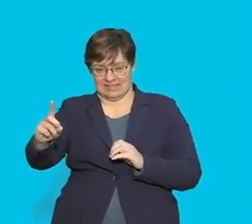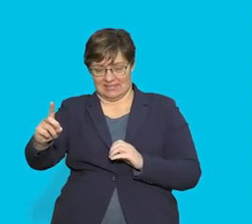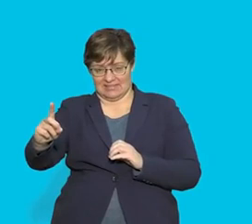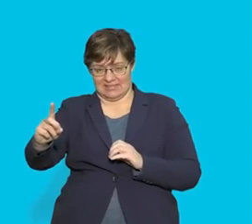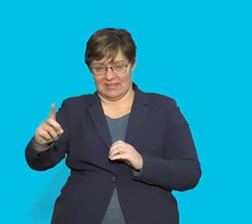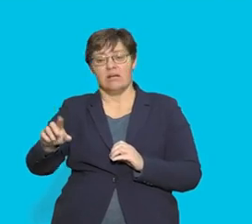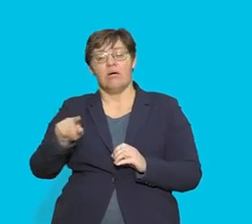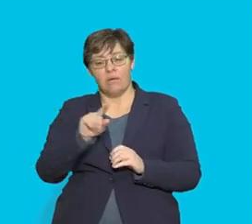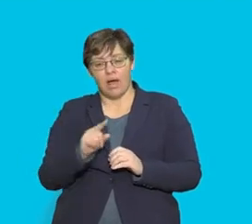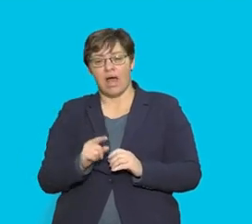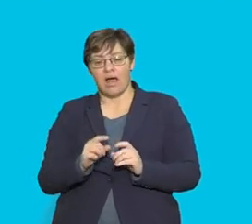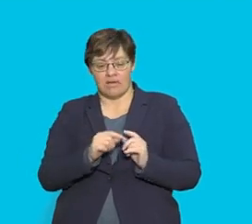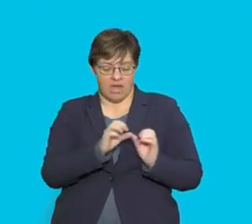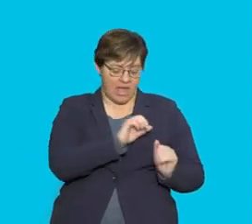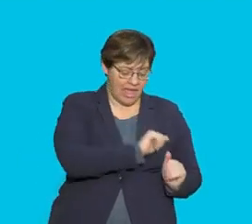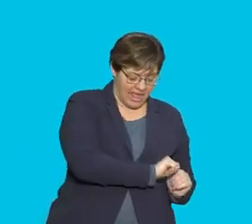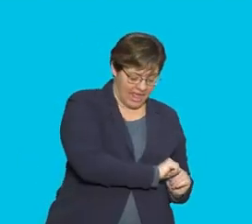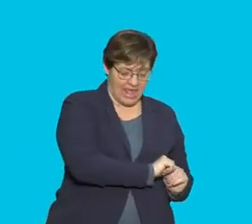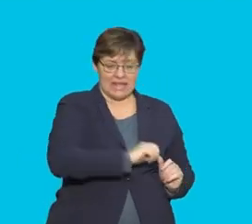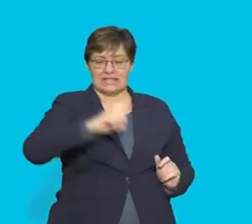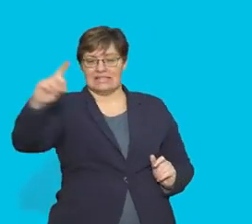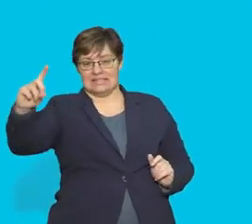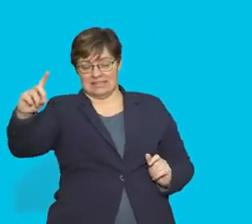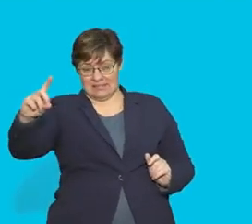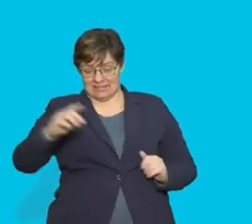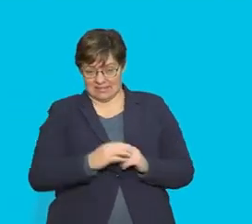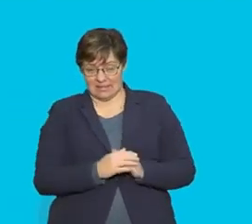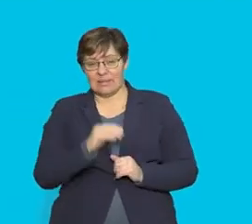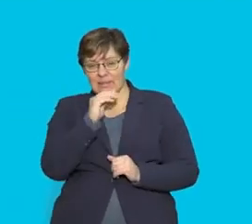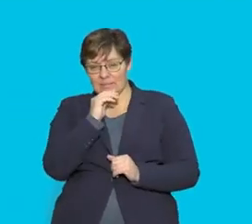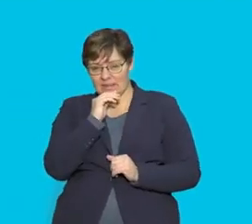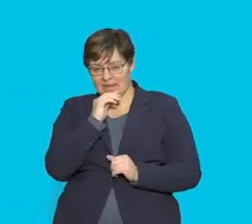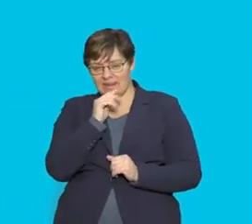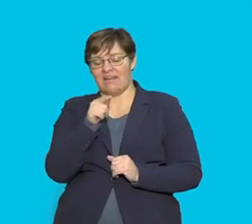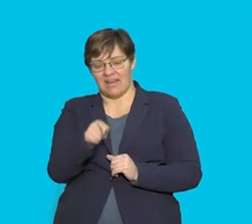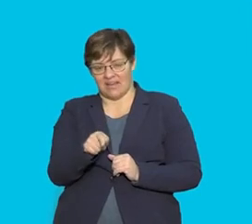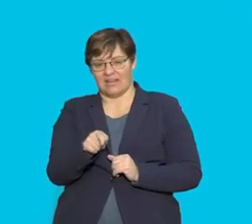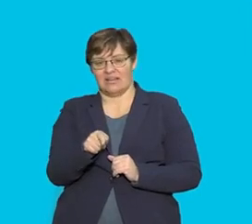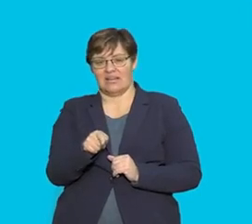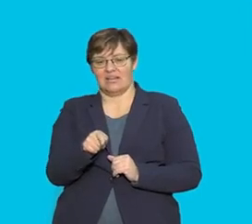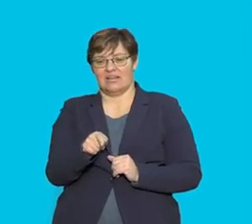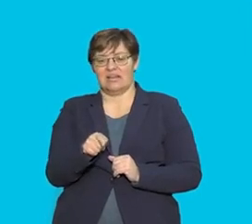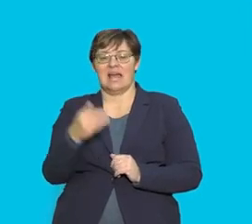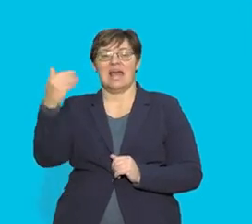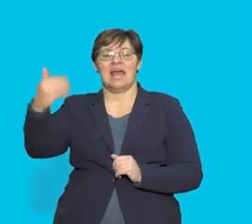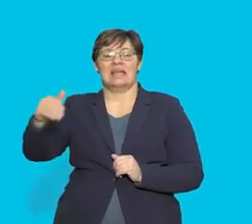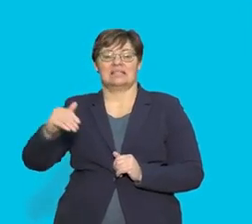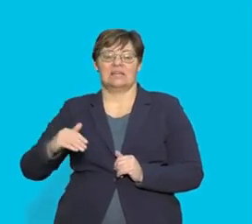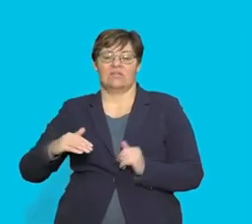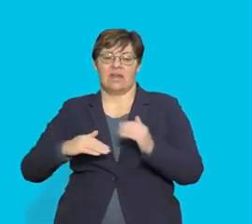until D there so that it becomes one straight line. Therefore, this will be considered